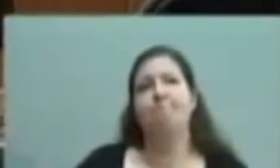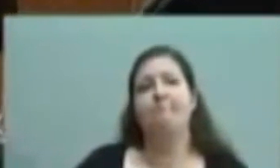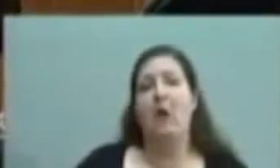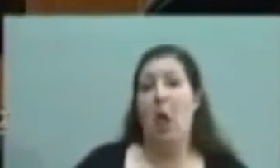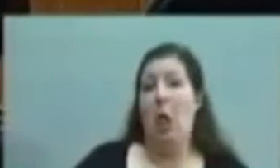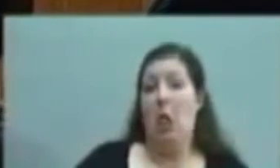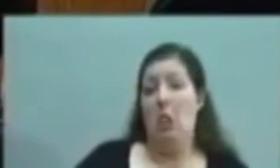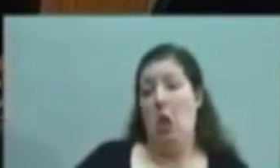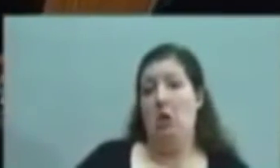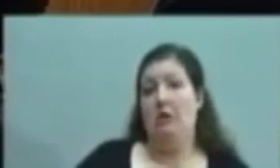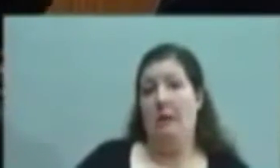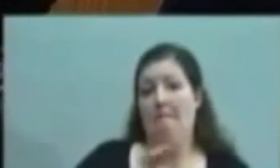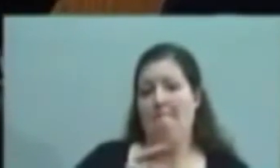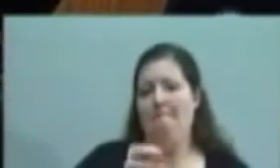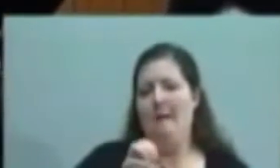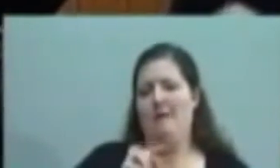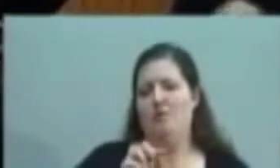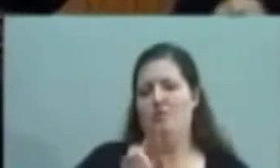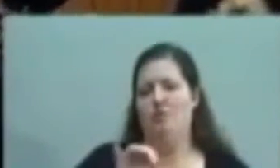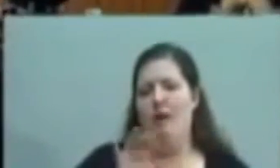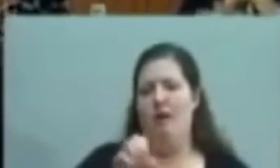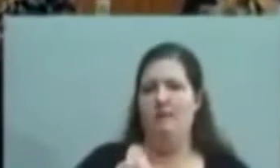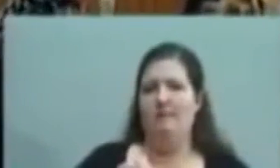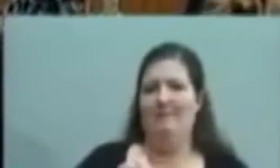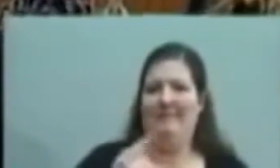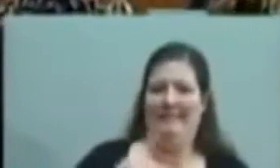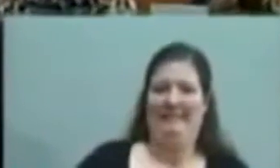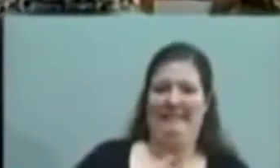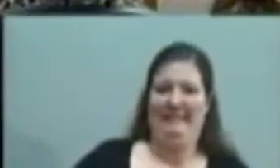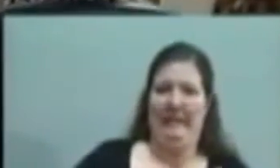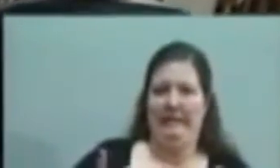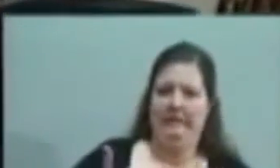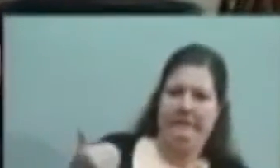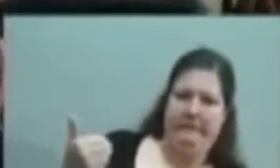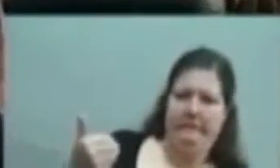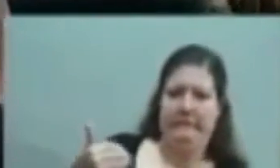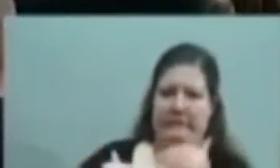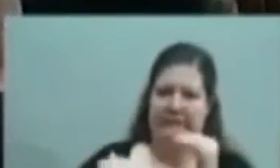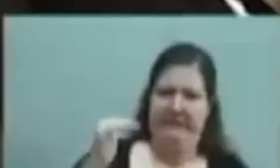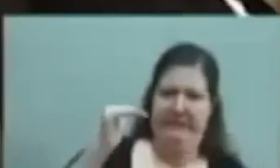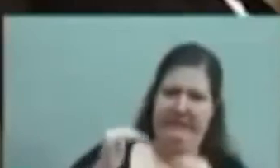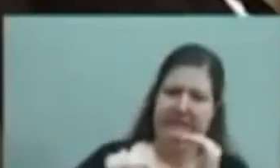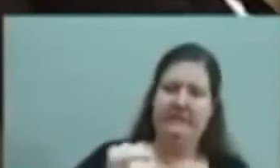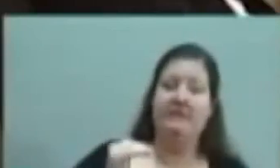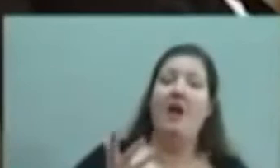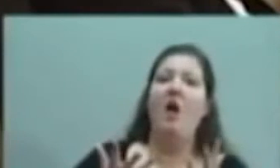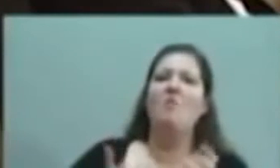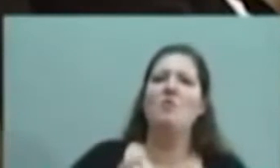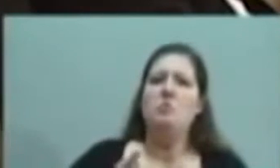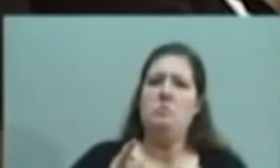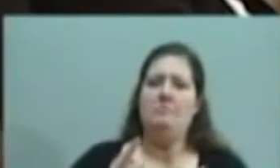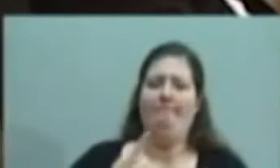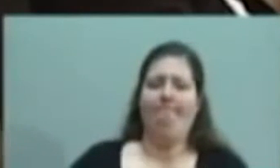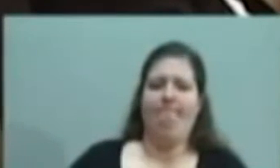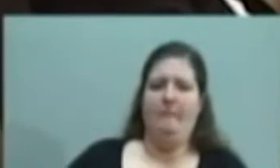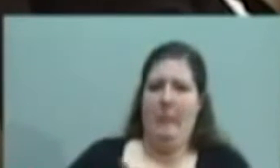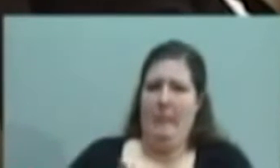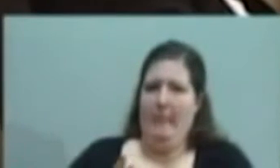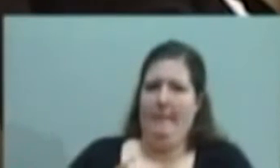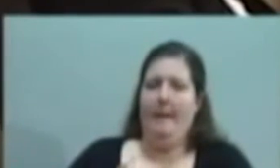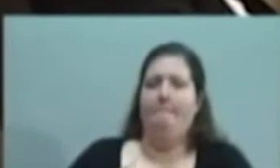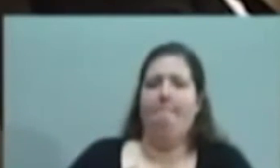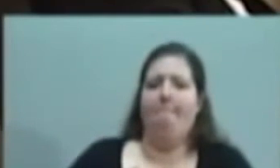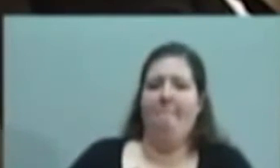metrics, and we talked about the gap, and I wondered if you could tell us a little bit. I know the